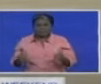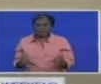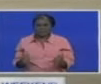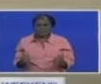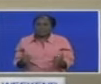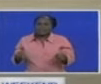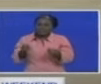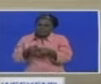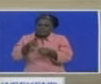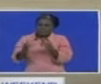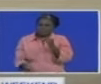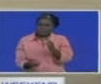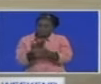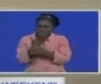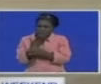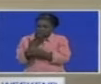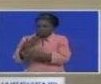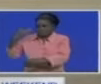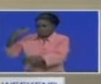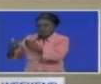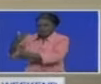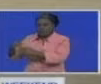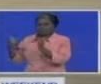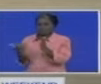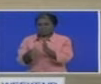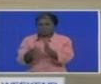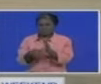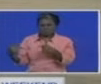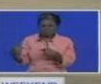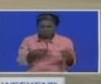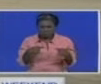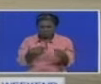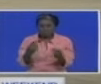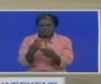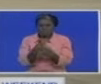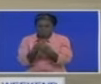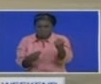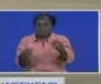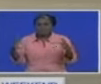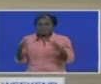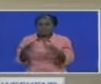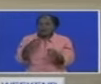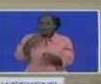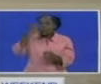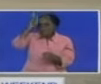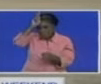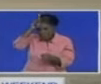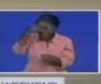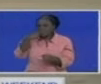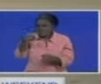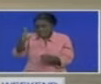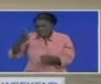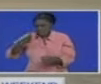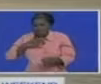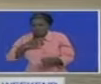have been sparked off by a boundary dispute between the Pokot and Turkana communities, with the Pokot laying claim to an area